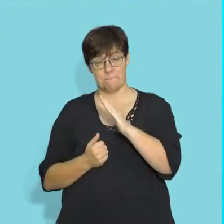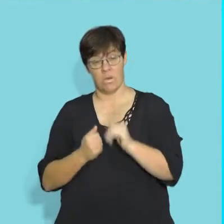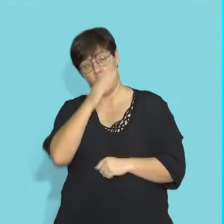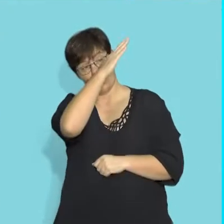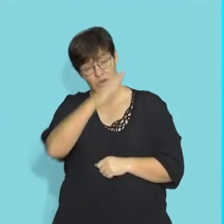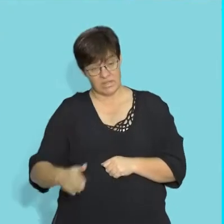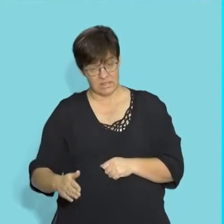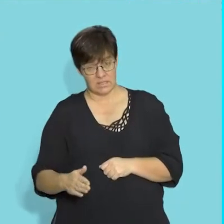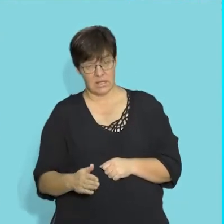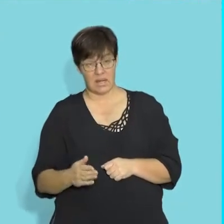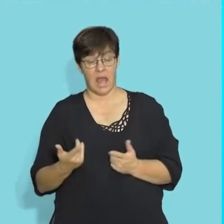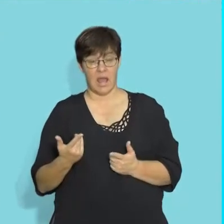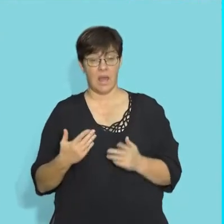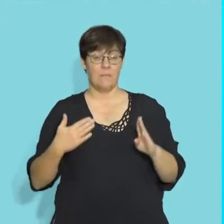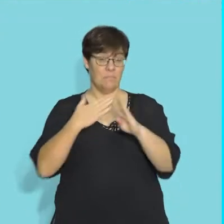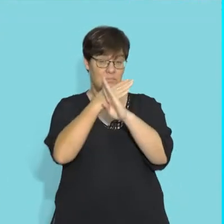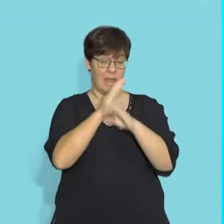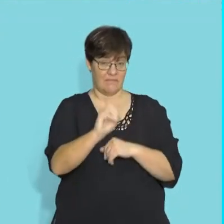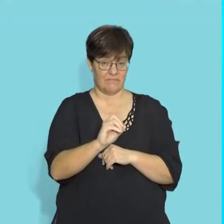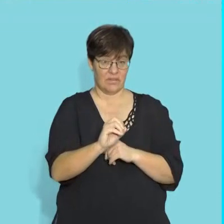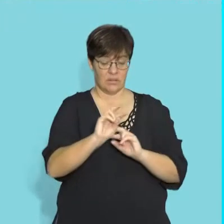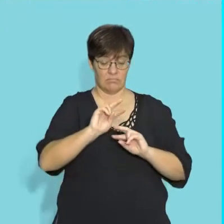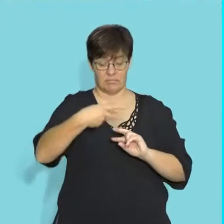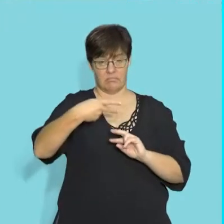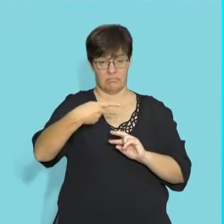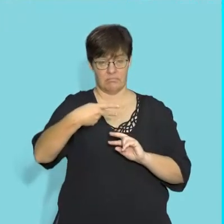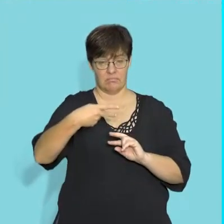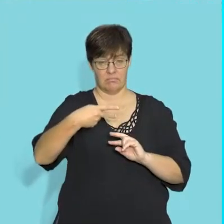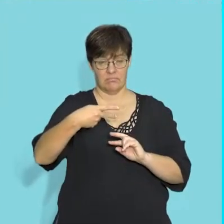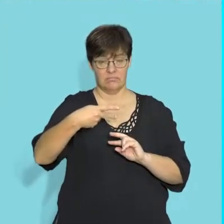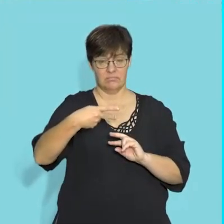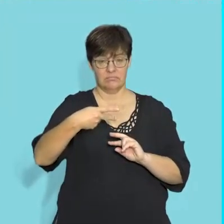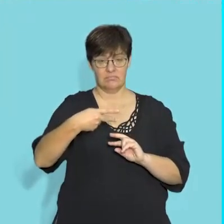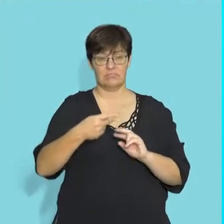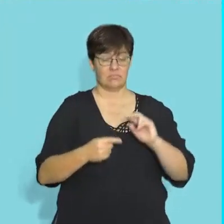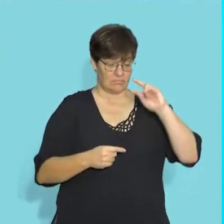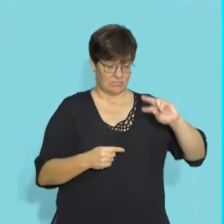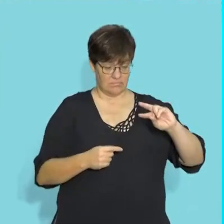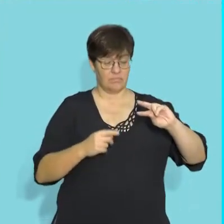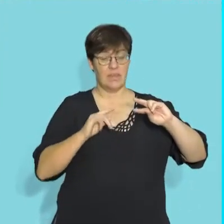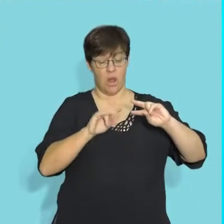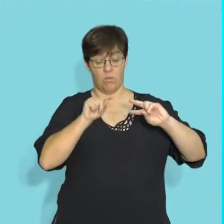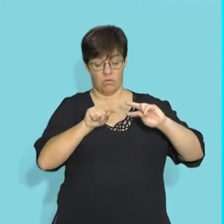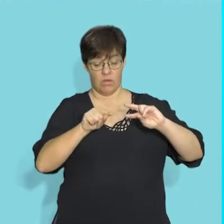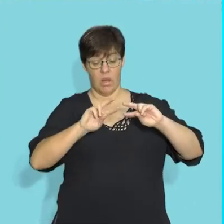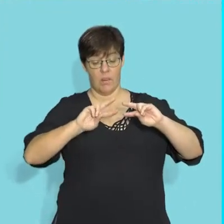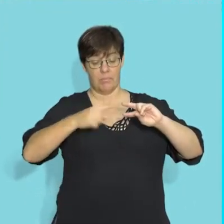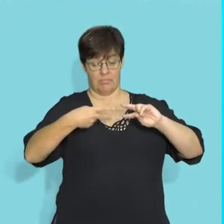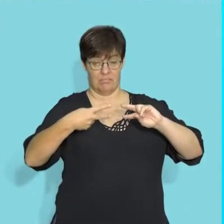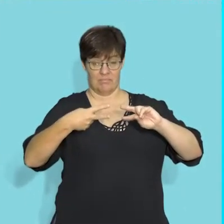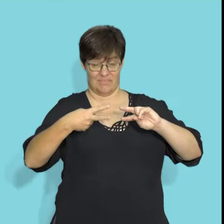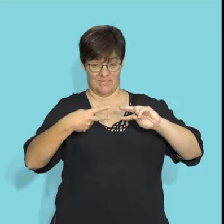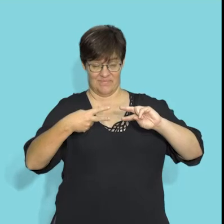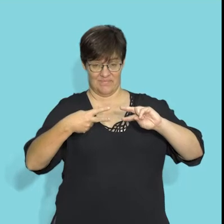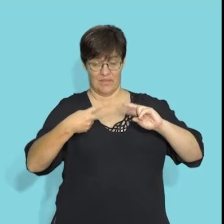line that's perpendicular, all you're going to do is flip it over and change the sign. Awesome. So now